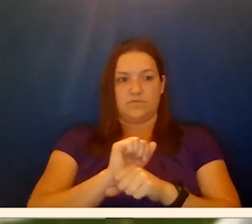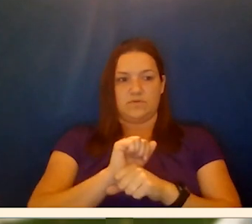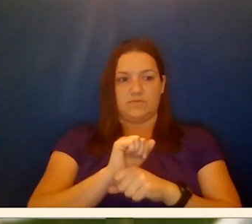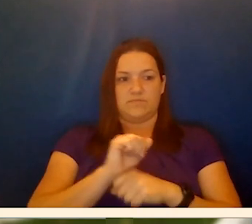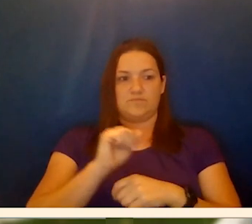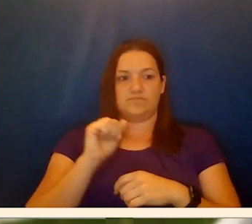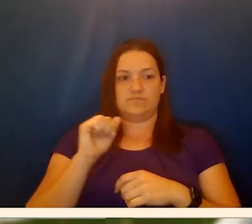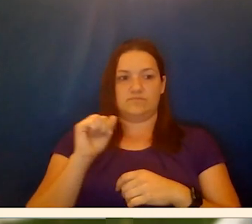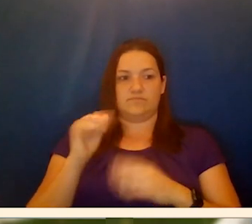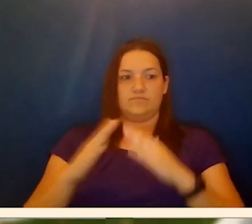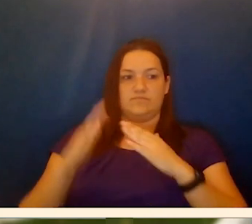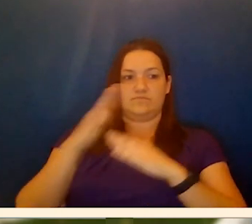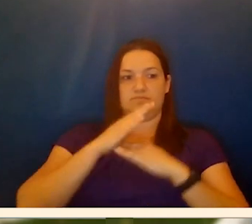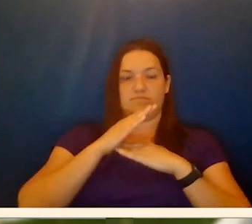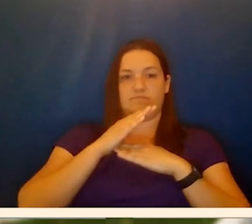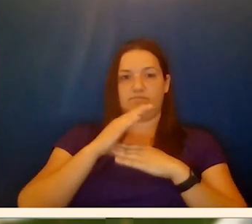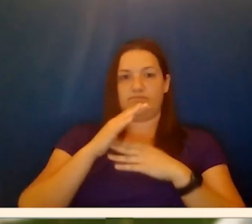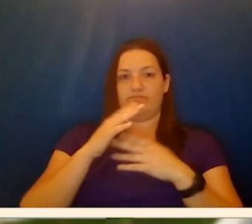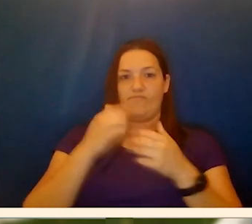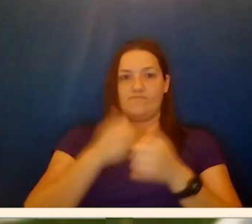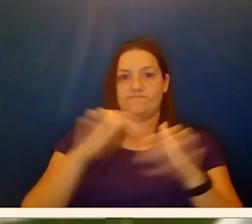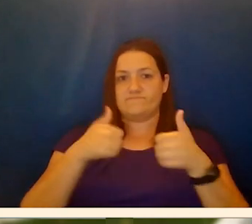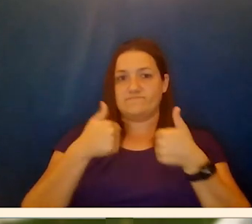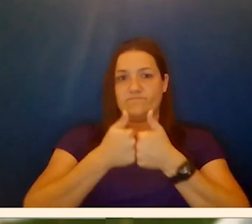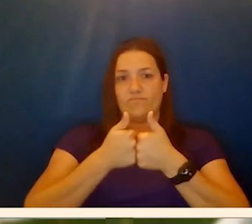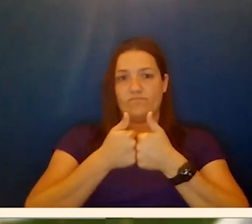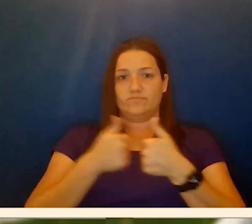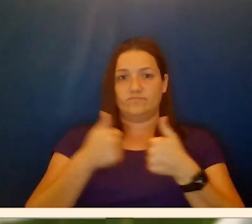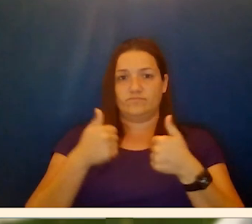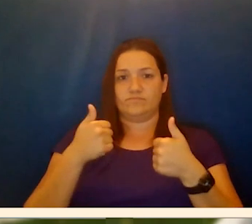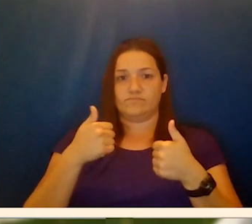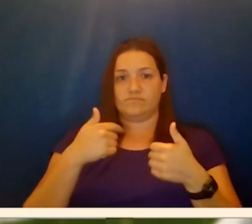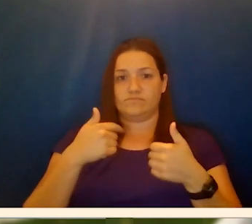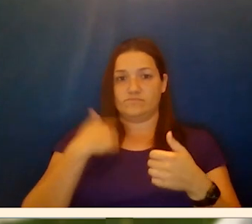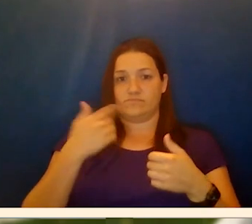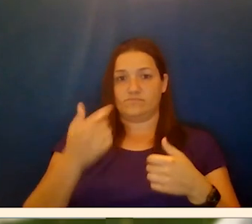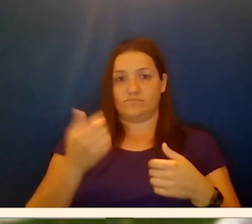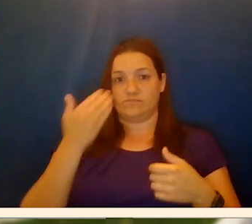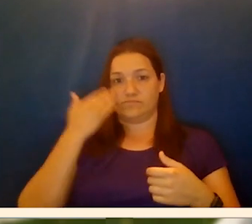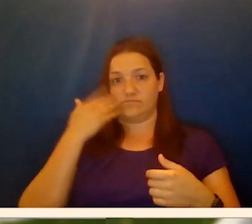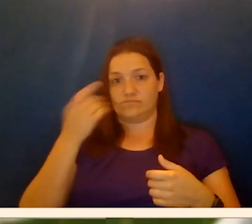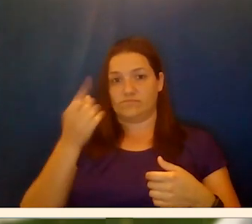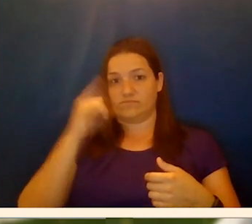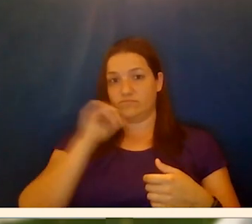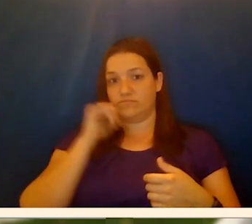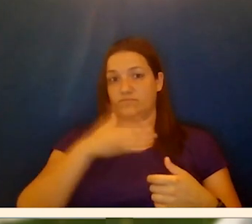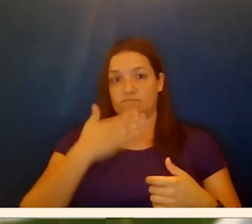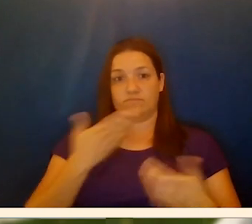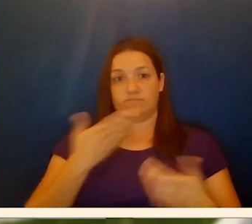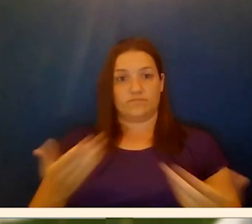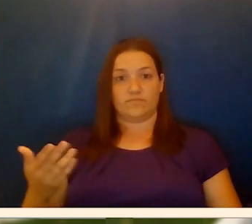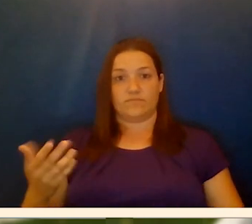being at the top of their game. It's a challenge for us, and we fully acknowledge it. We're not happy